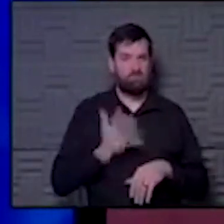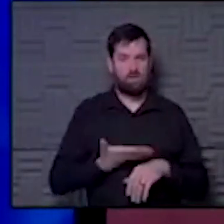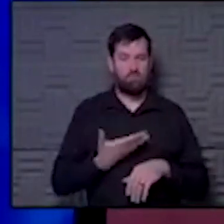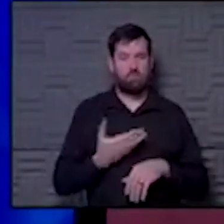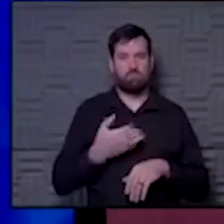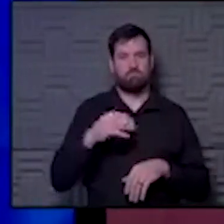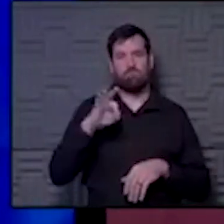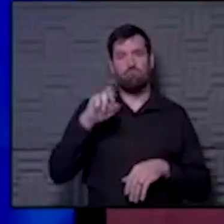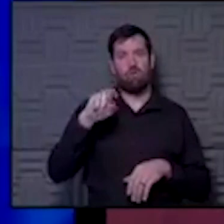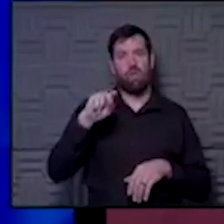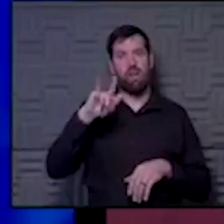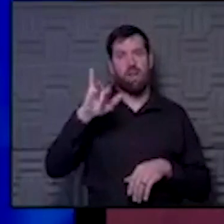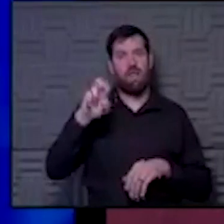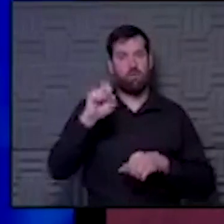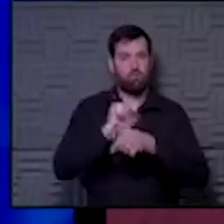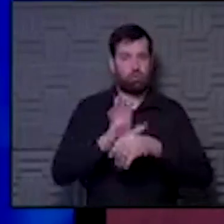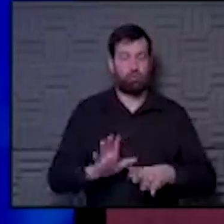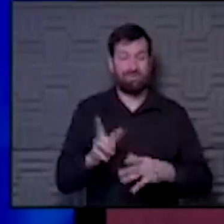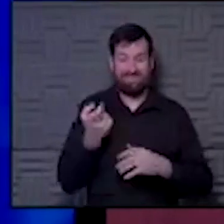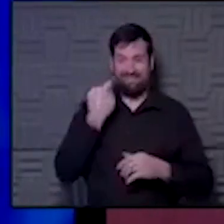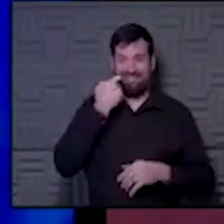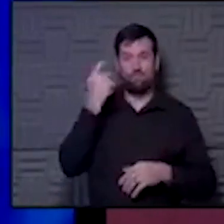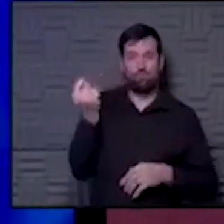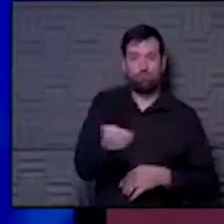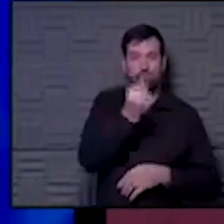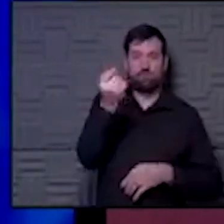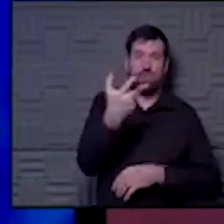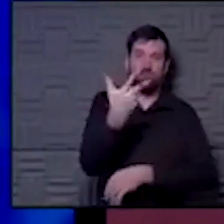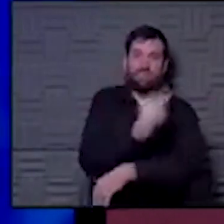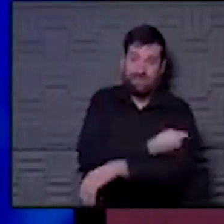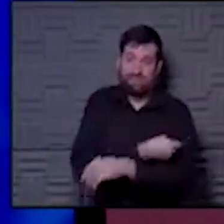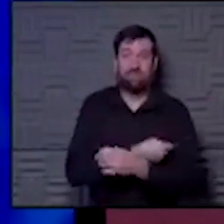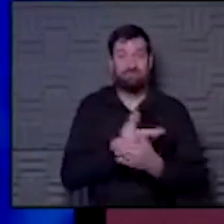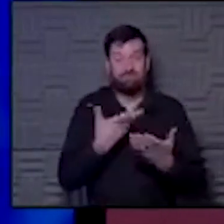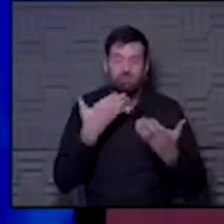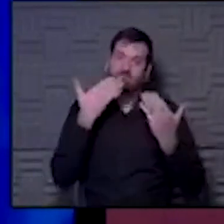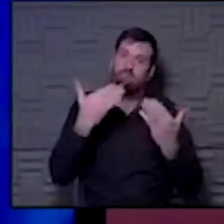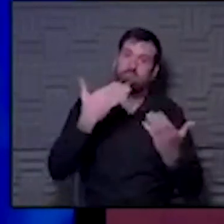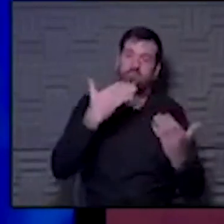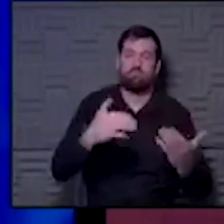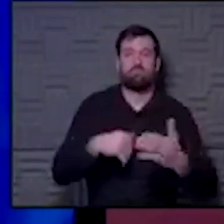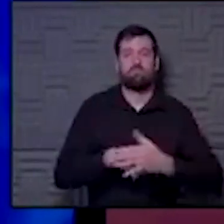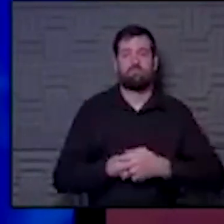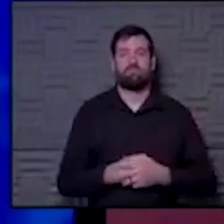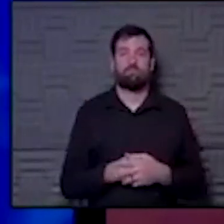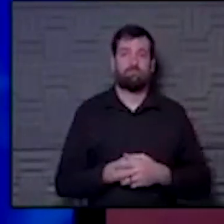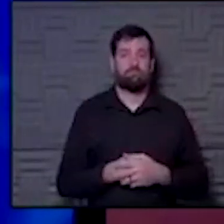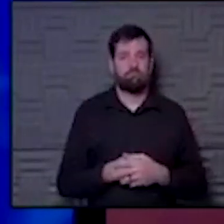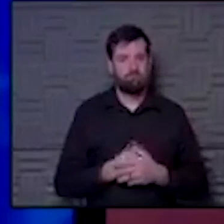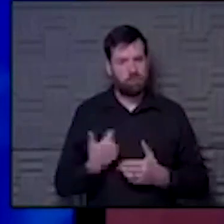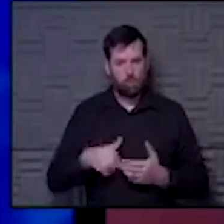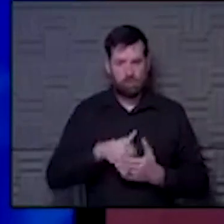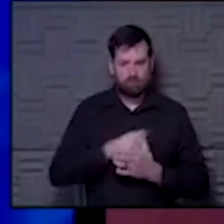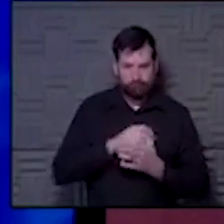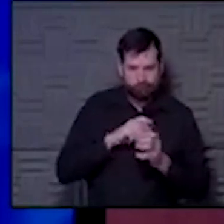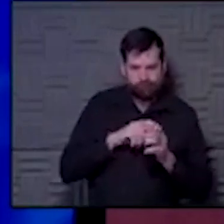workers who got their COVID vaccine on Tuesday. A big thank you to them for stepping up. And remember, even as we go on the